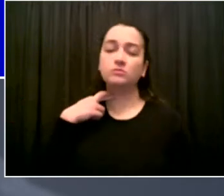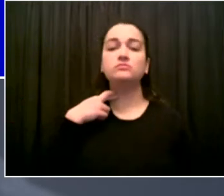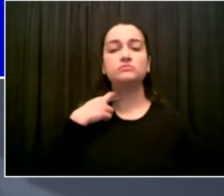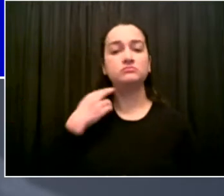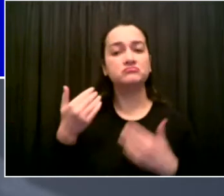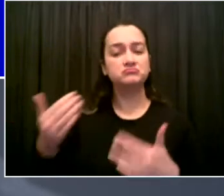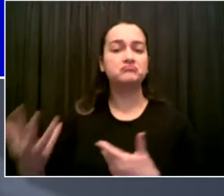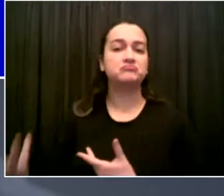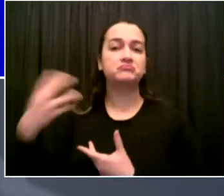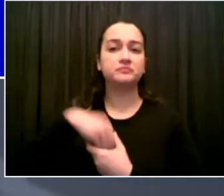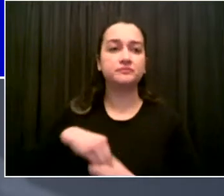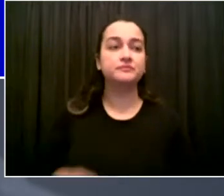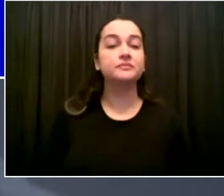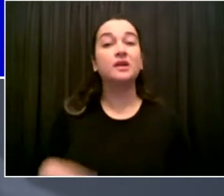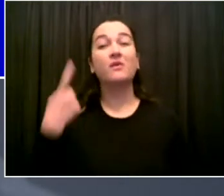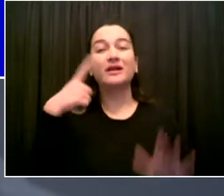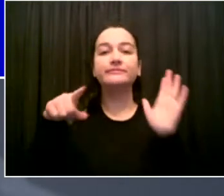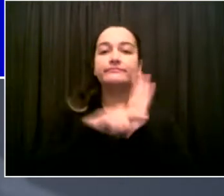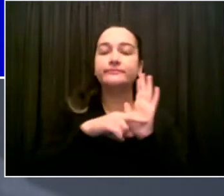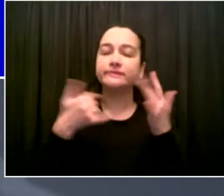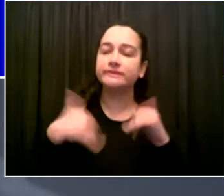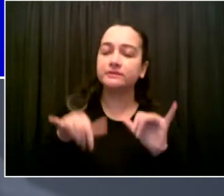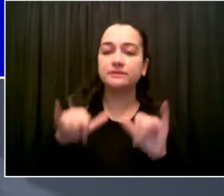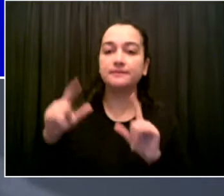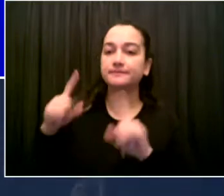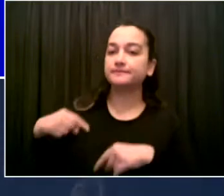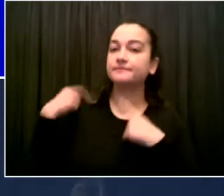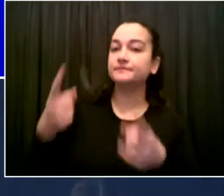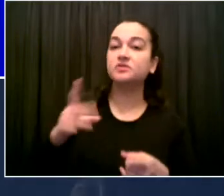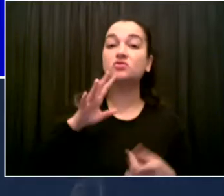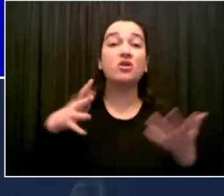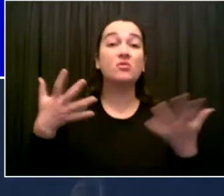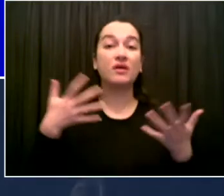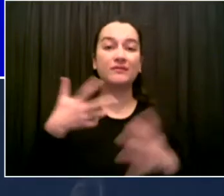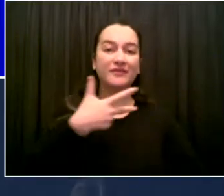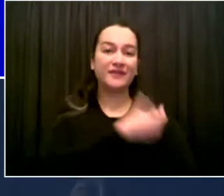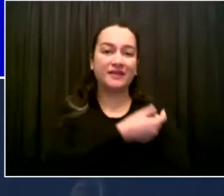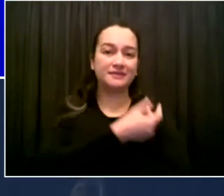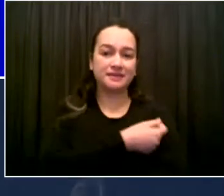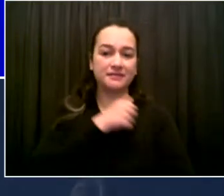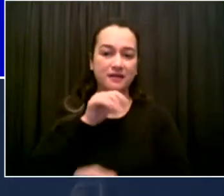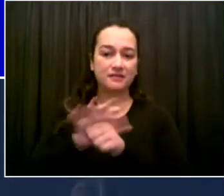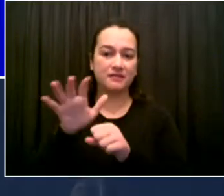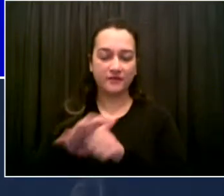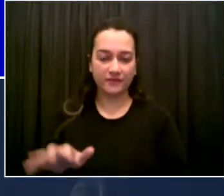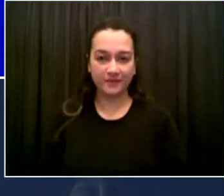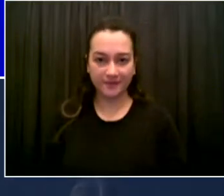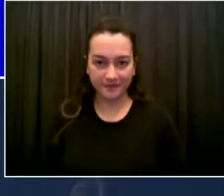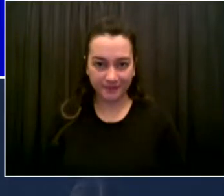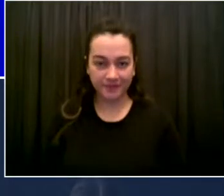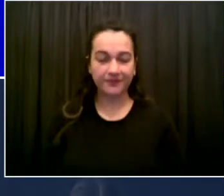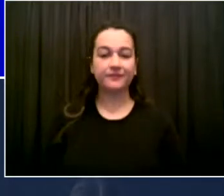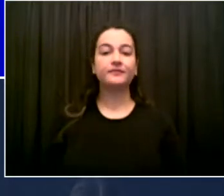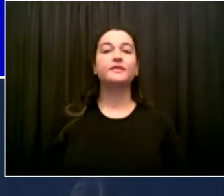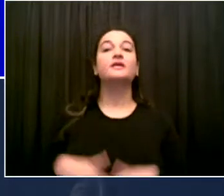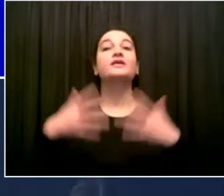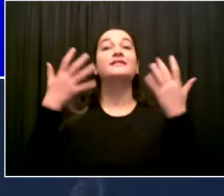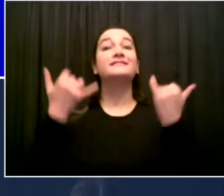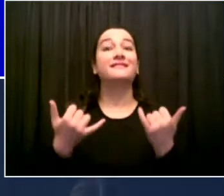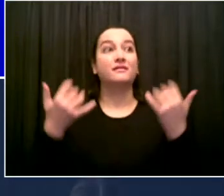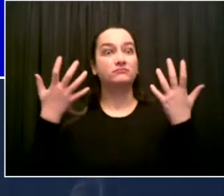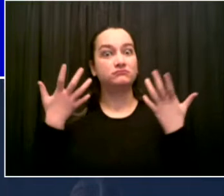meantime, we have passed the 3 million mark in terms of vaccinations from day one. So as of this